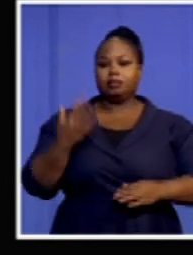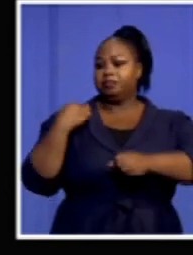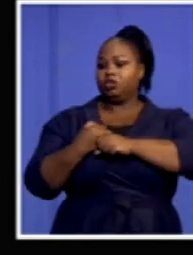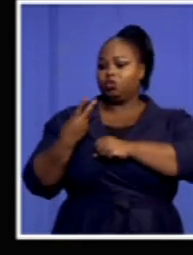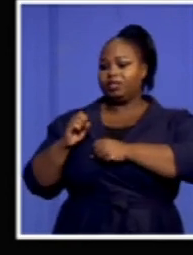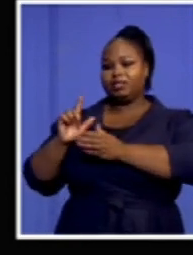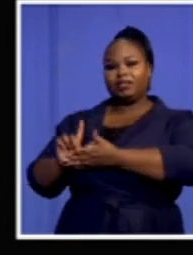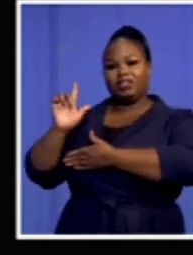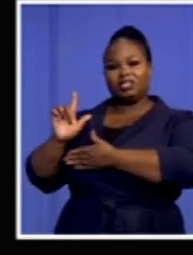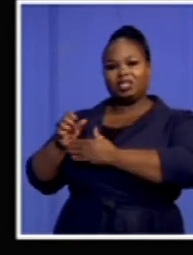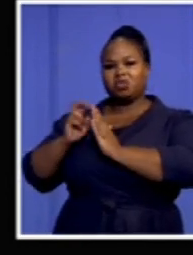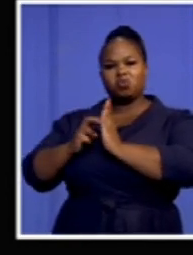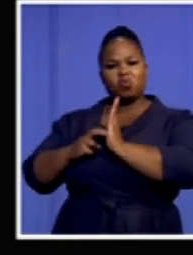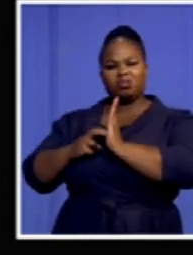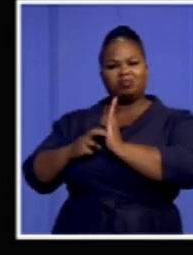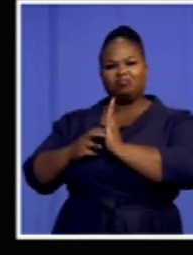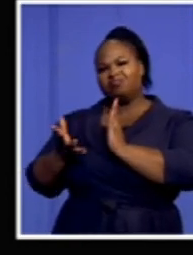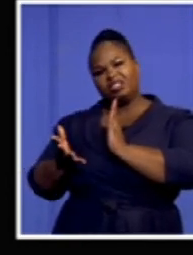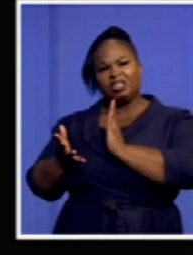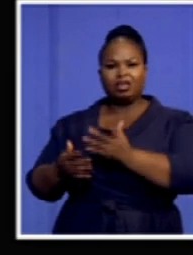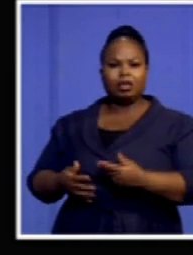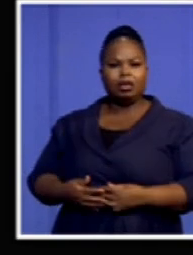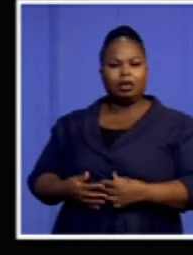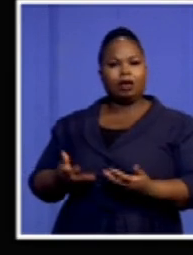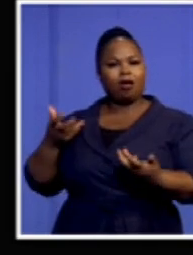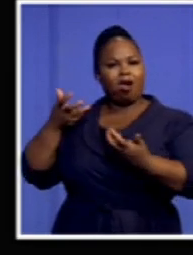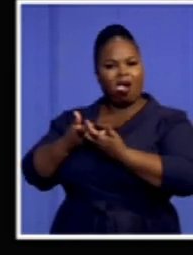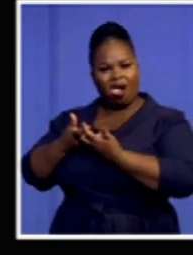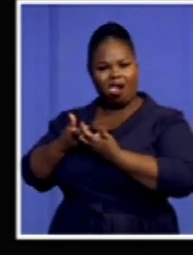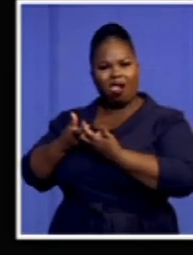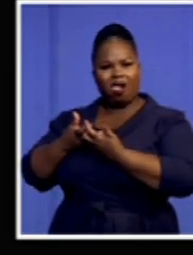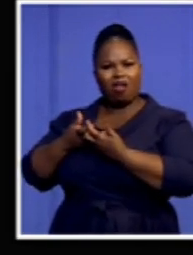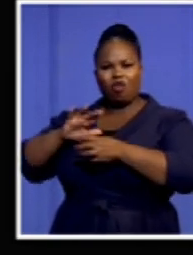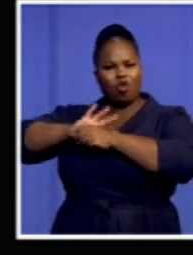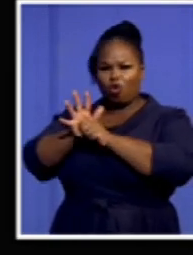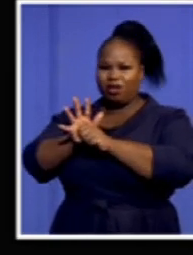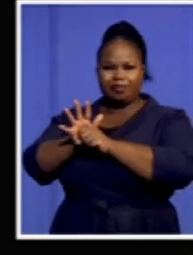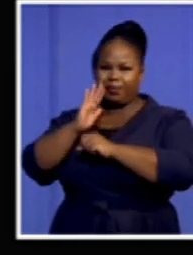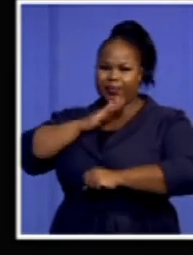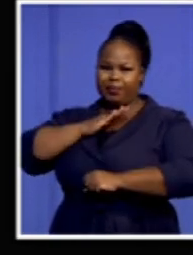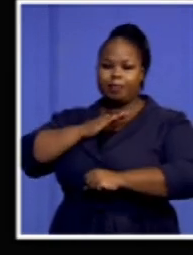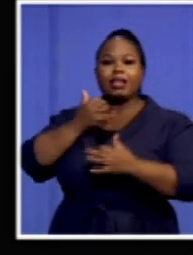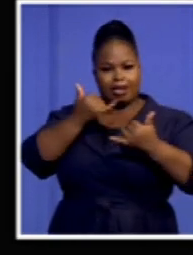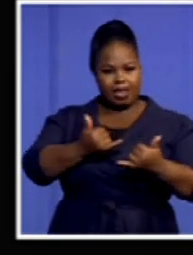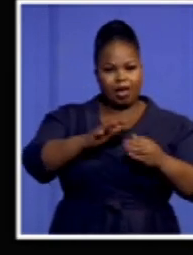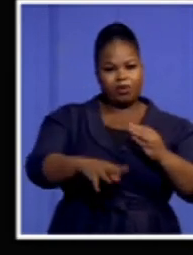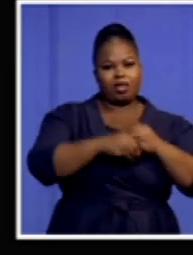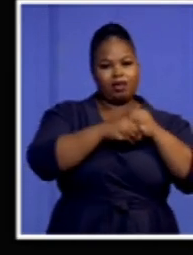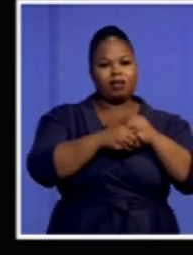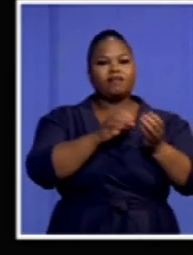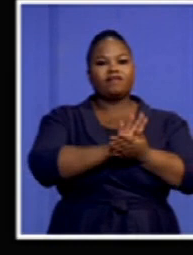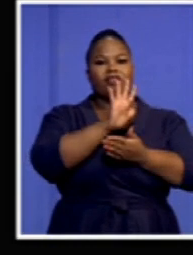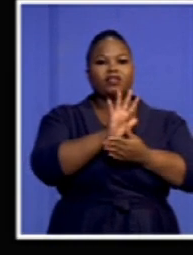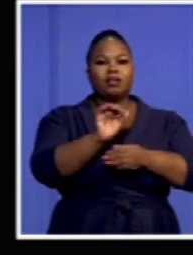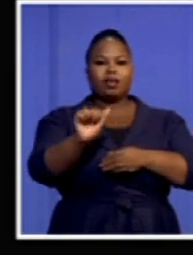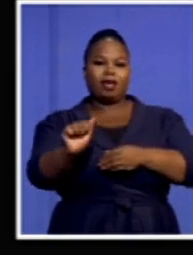to deal with the pandemic, we have then added 15A. That then deal with the refusal